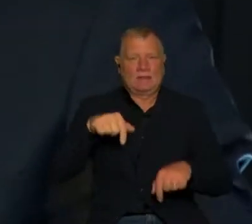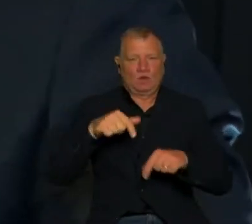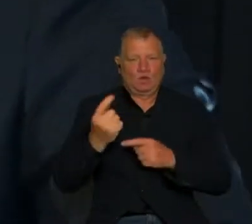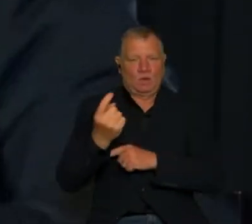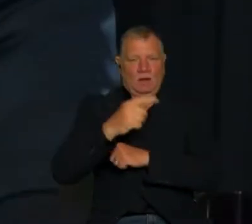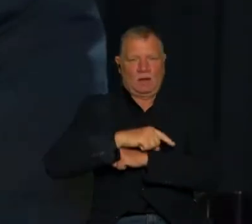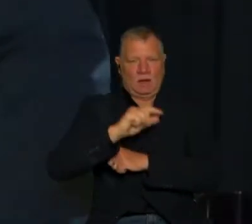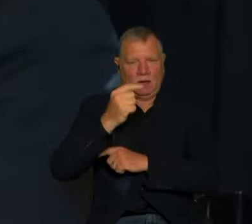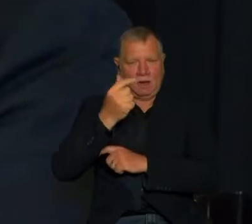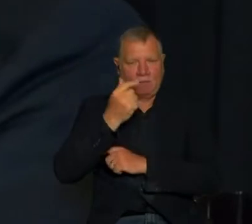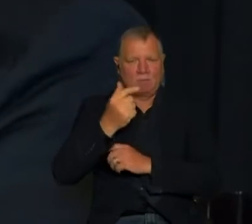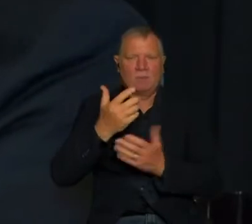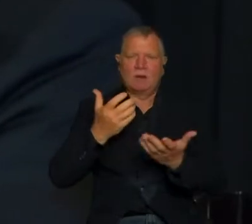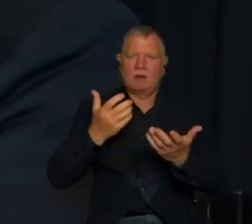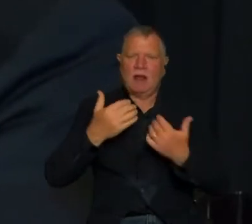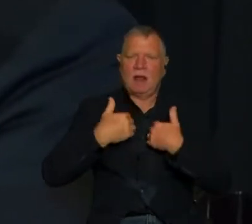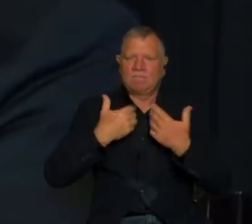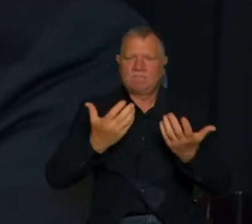has allocated